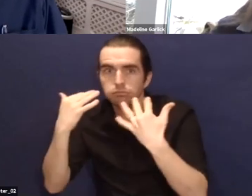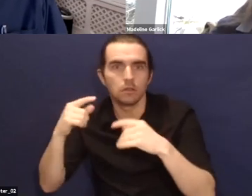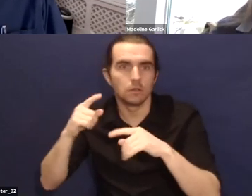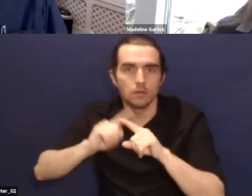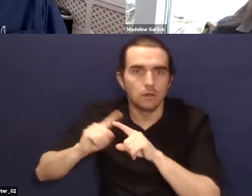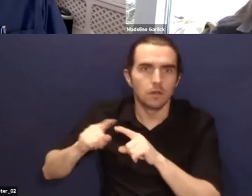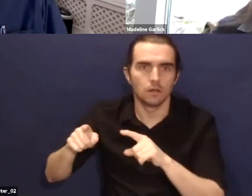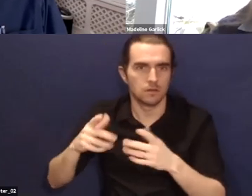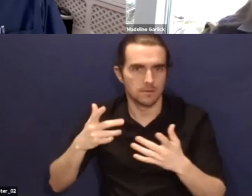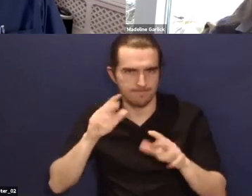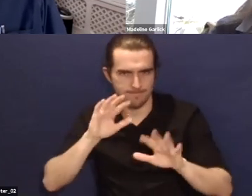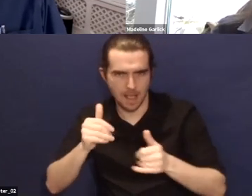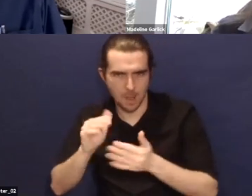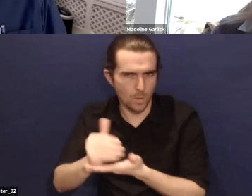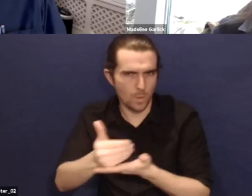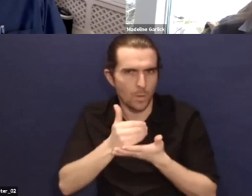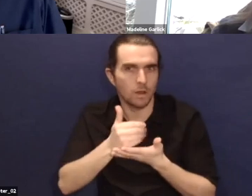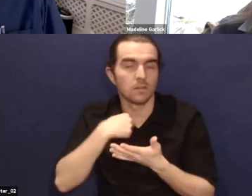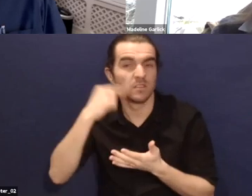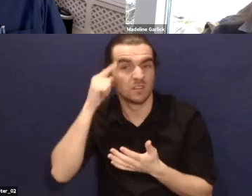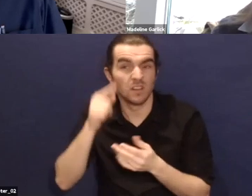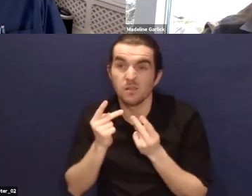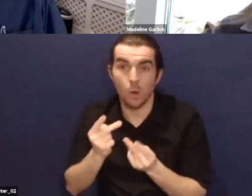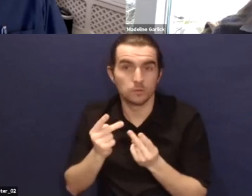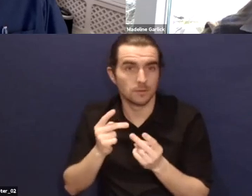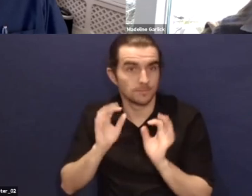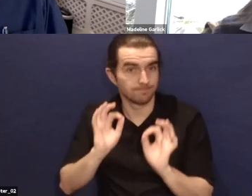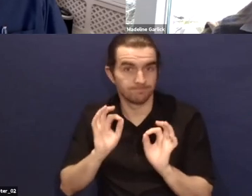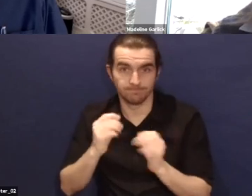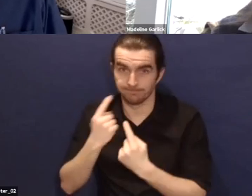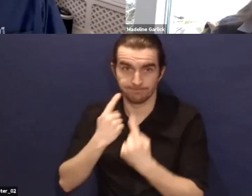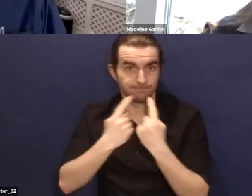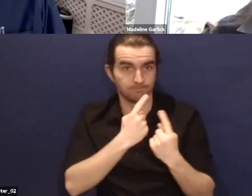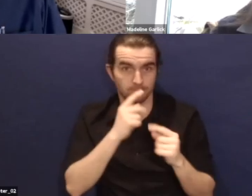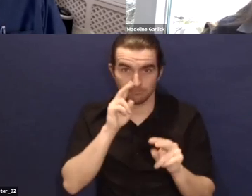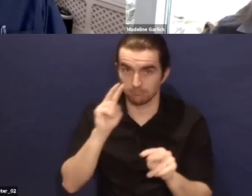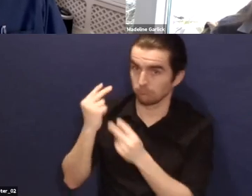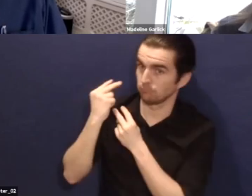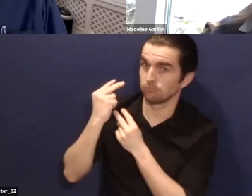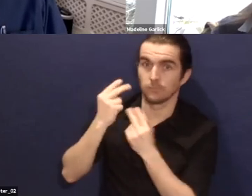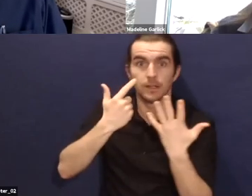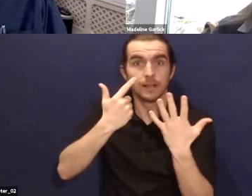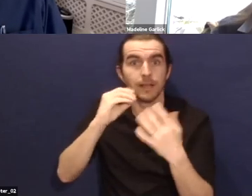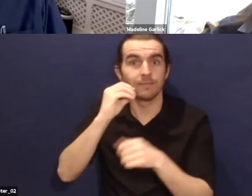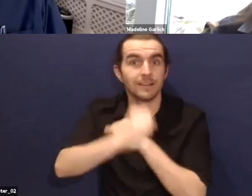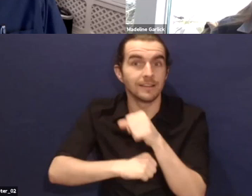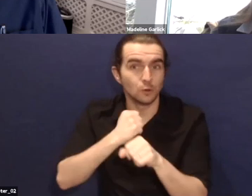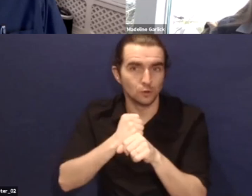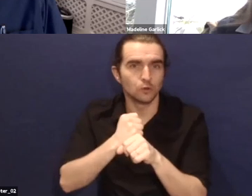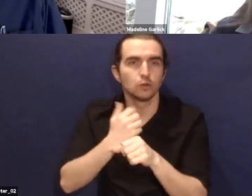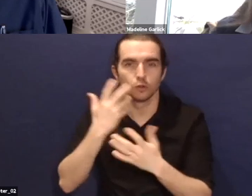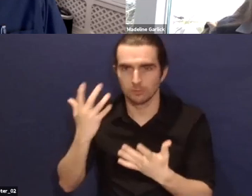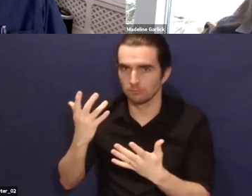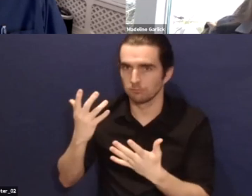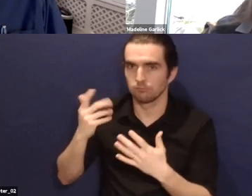UNHCR's High Commissioner, of course, has pointed to climate, the climate emergency, as he calls it, as being one of the major challenges that HCR